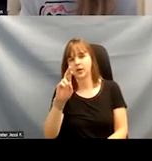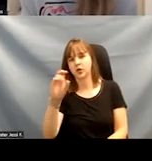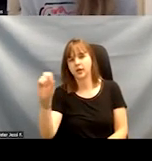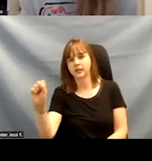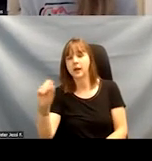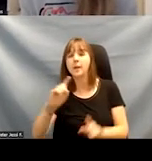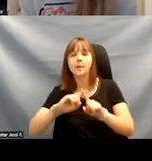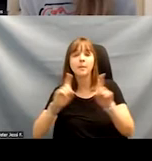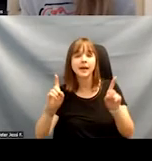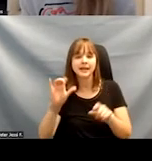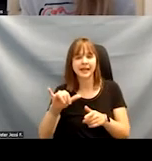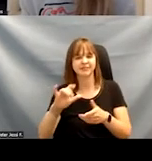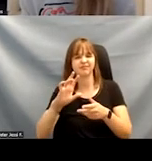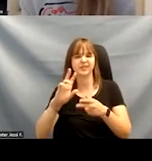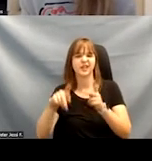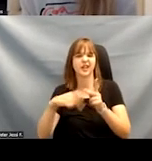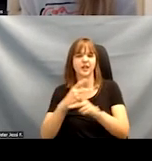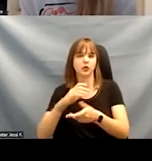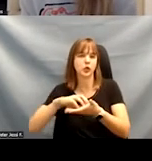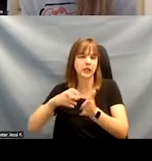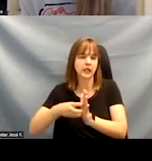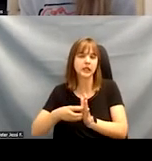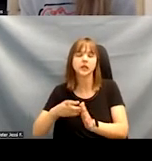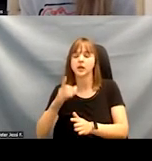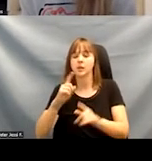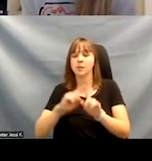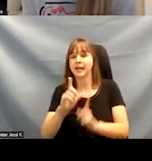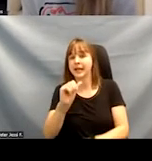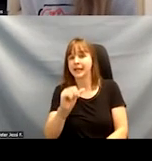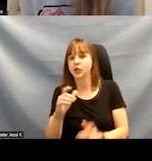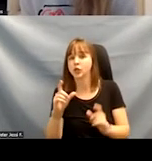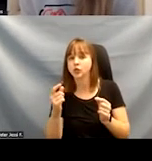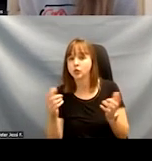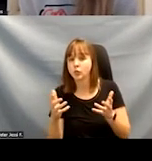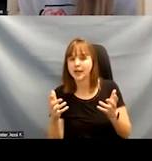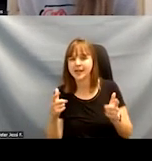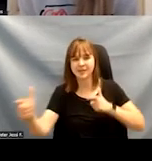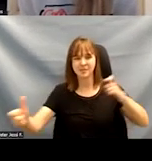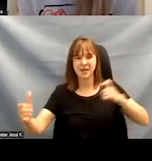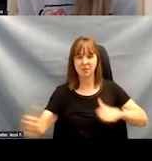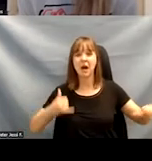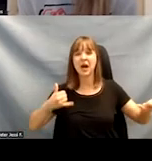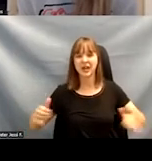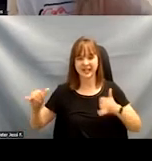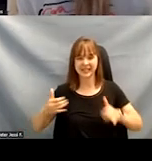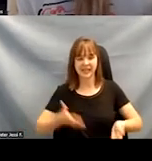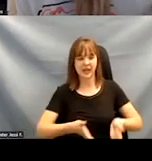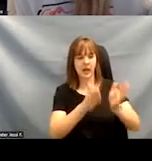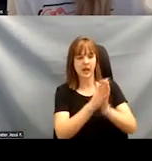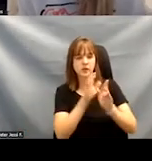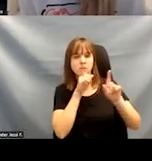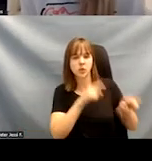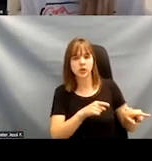Los Angeles for macarons are big like parties. Like we've done some catering for like, you know, multi-million